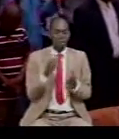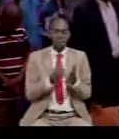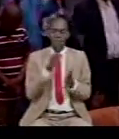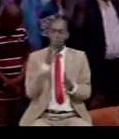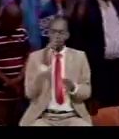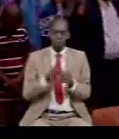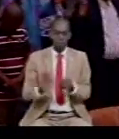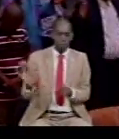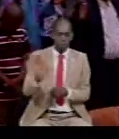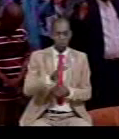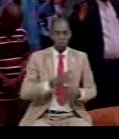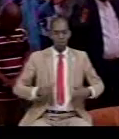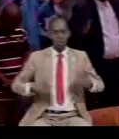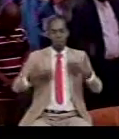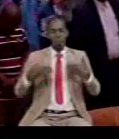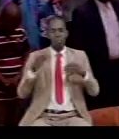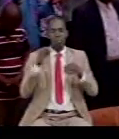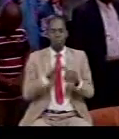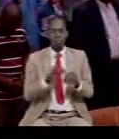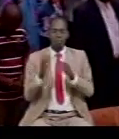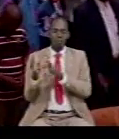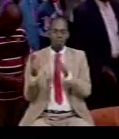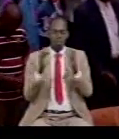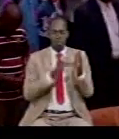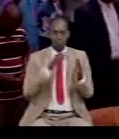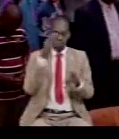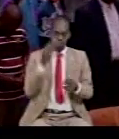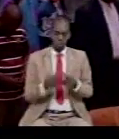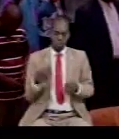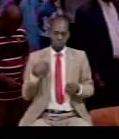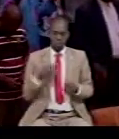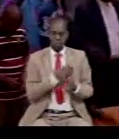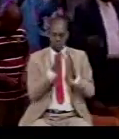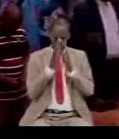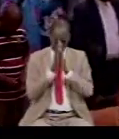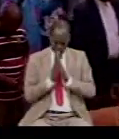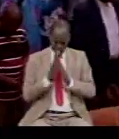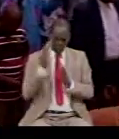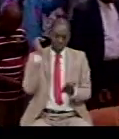life. In Jesus' name we pray.